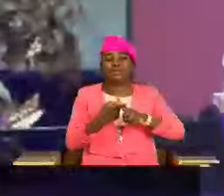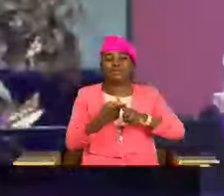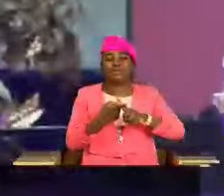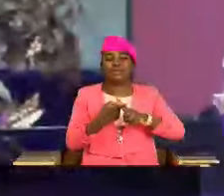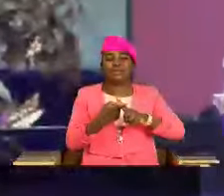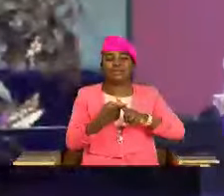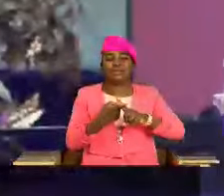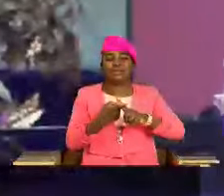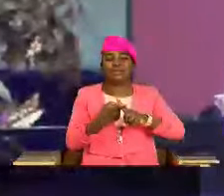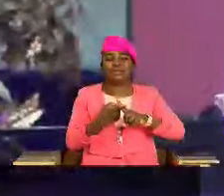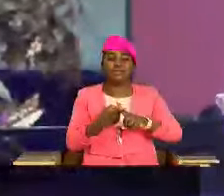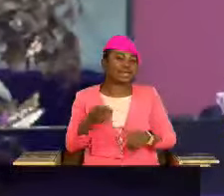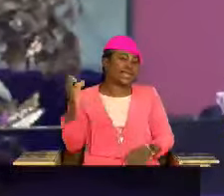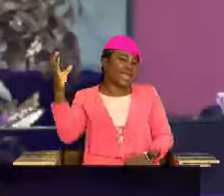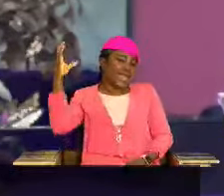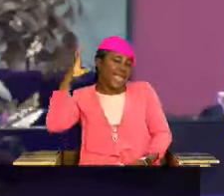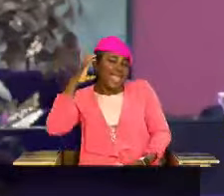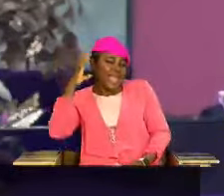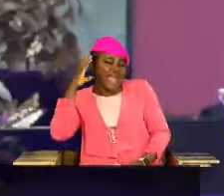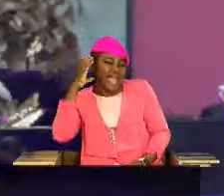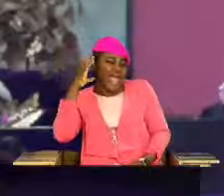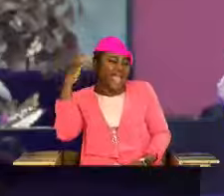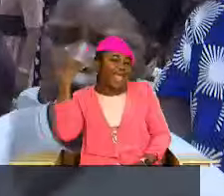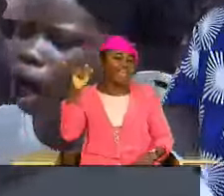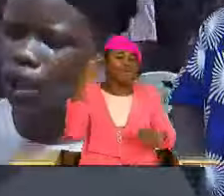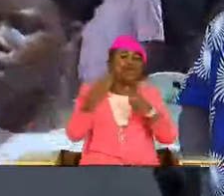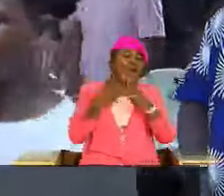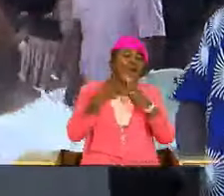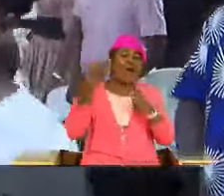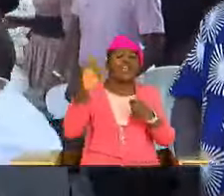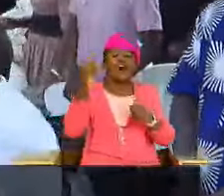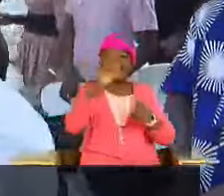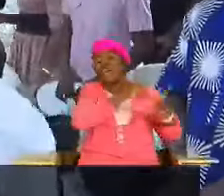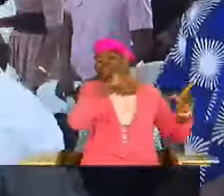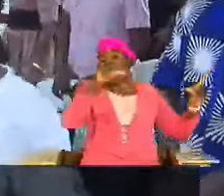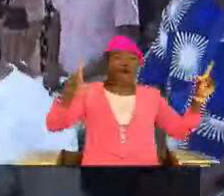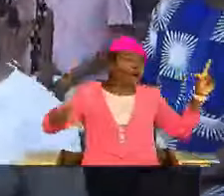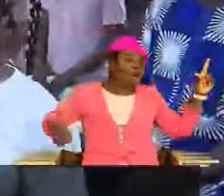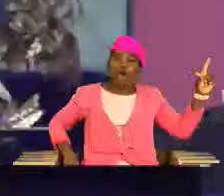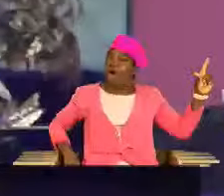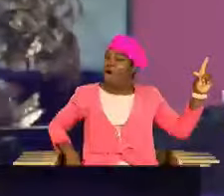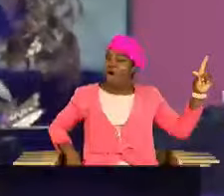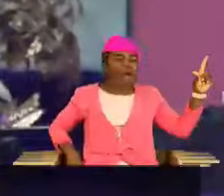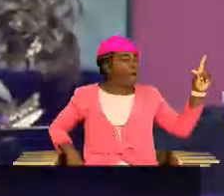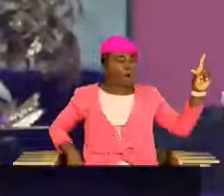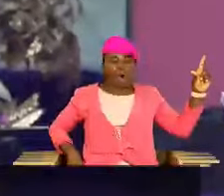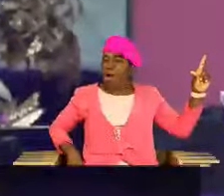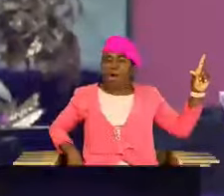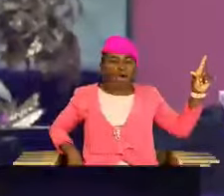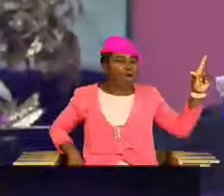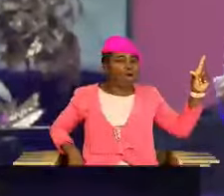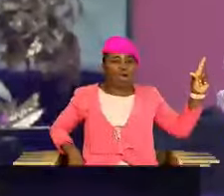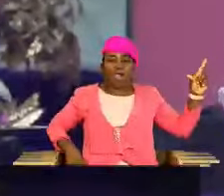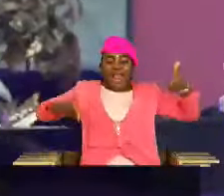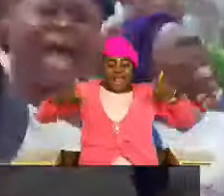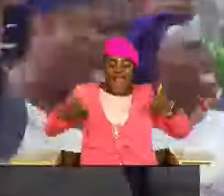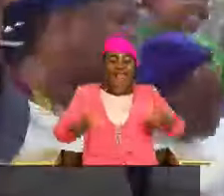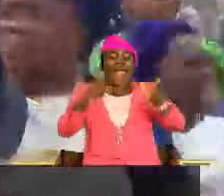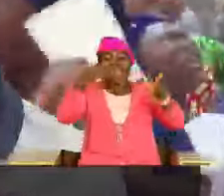partner the word of the Lord hallelujah let me